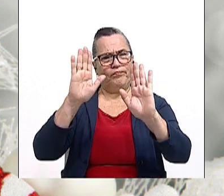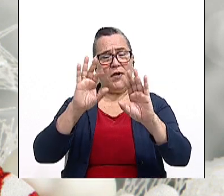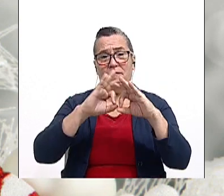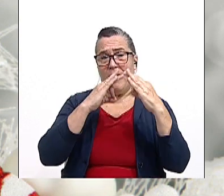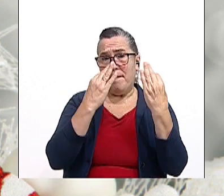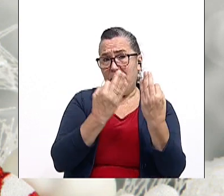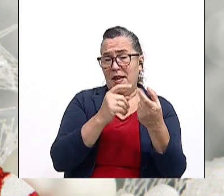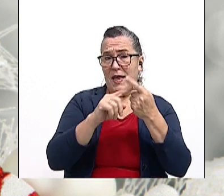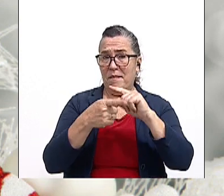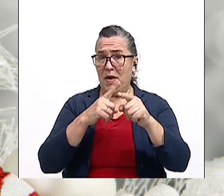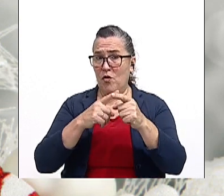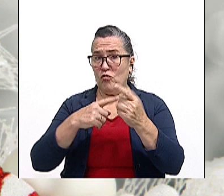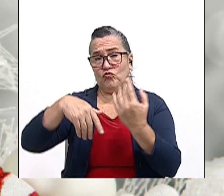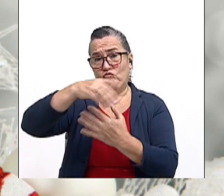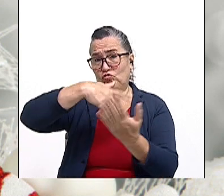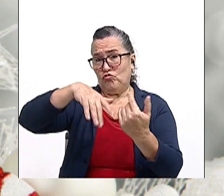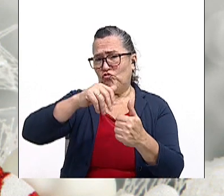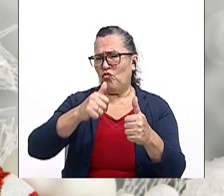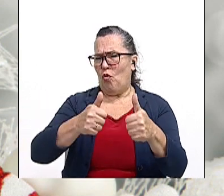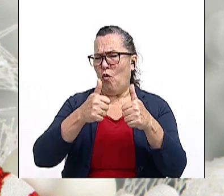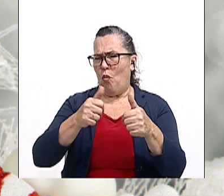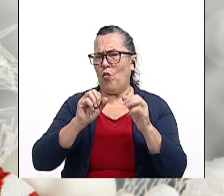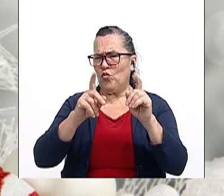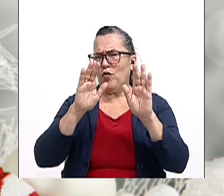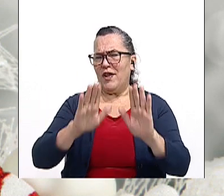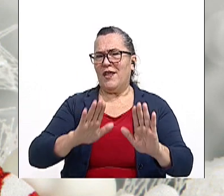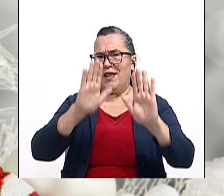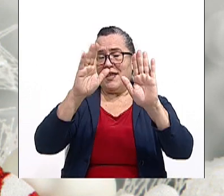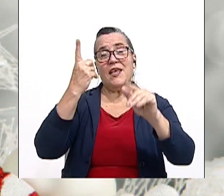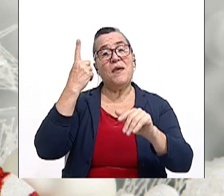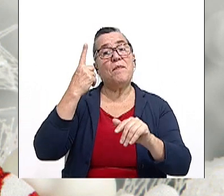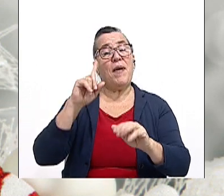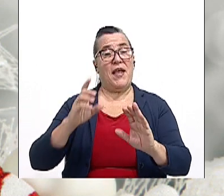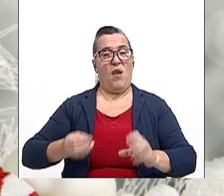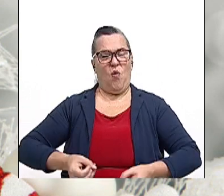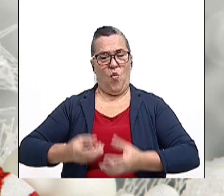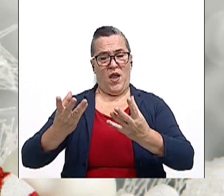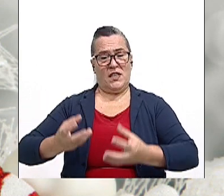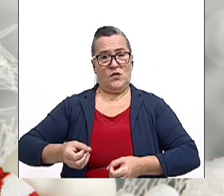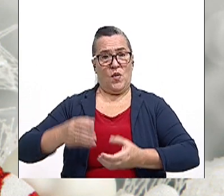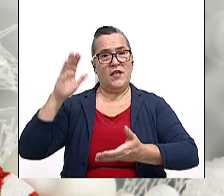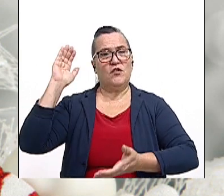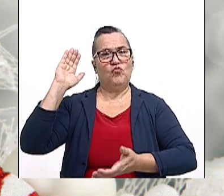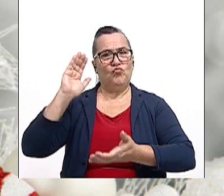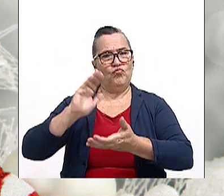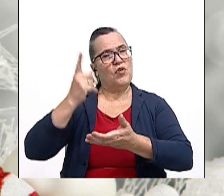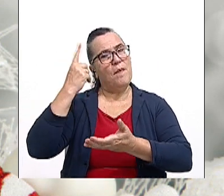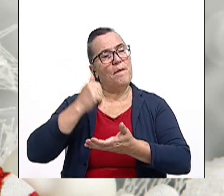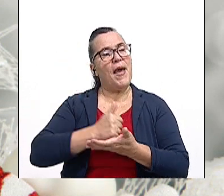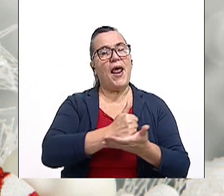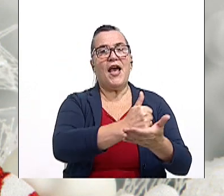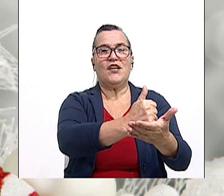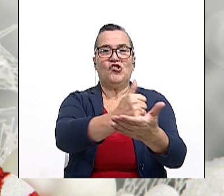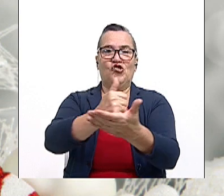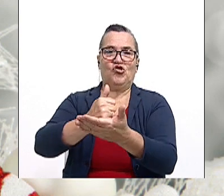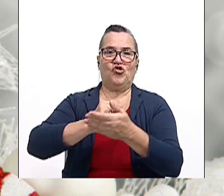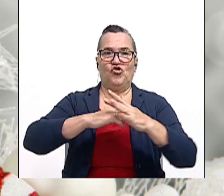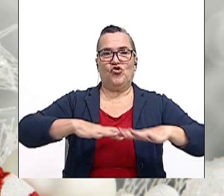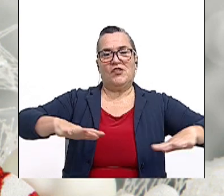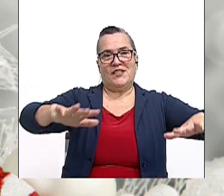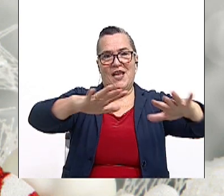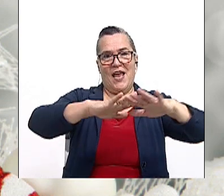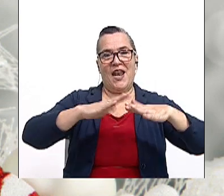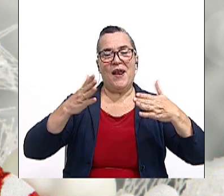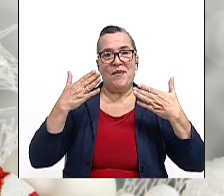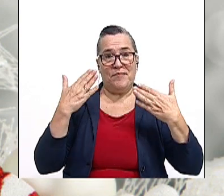with family and friends and to reduce waste to collaborate with our